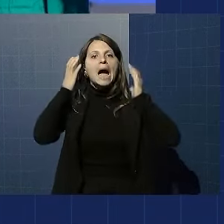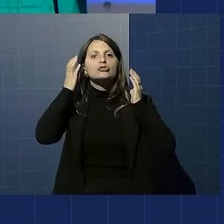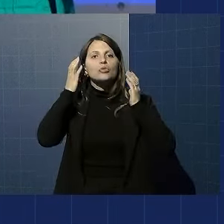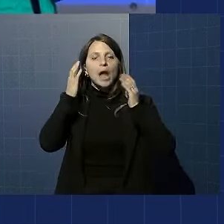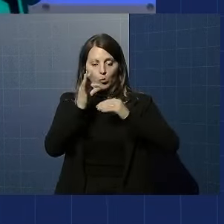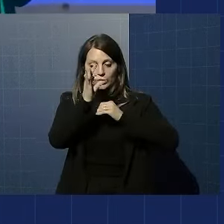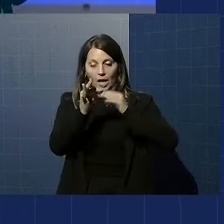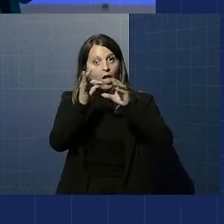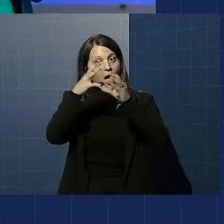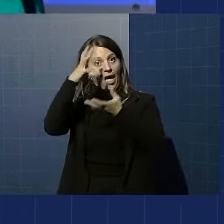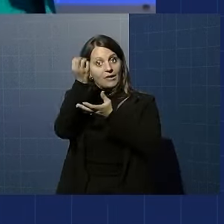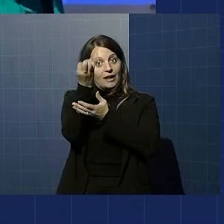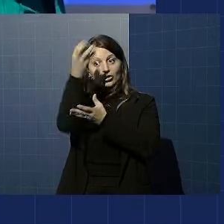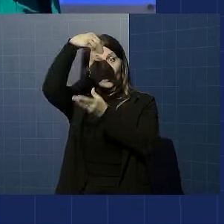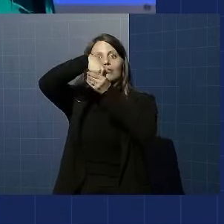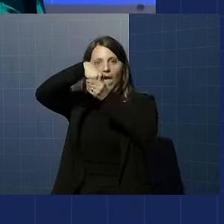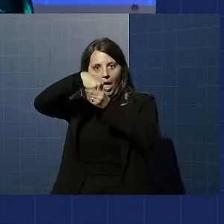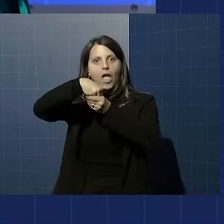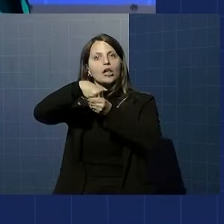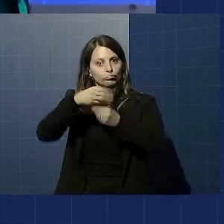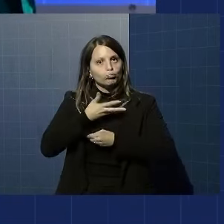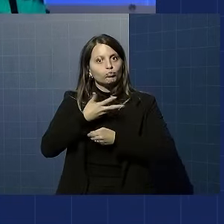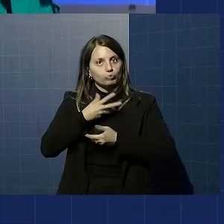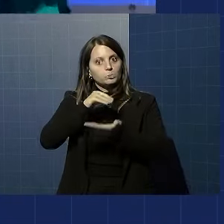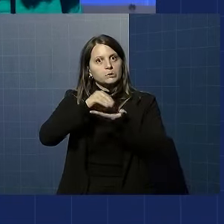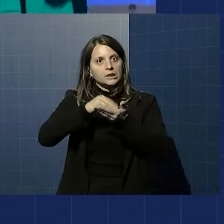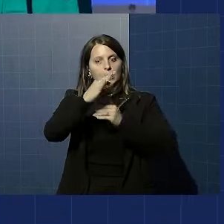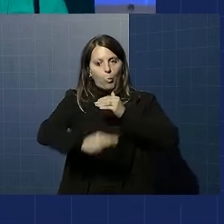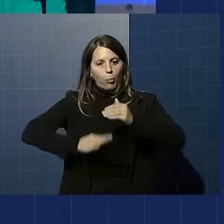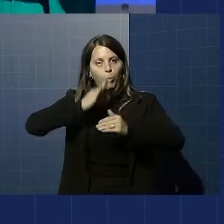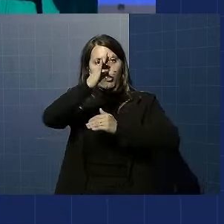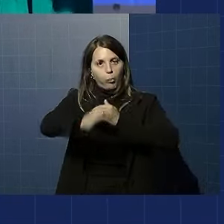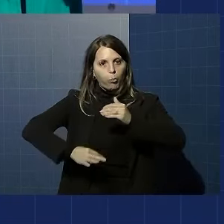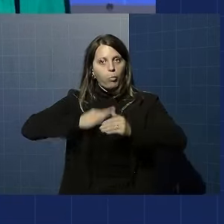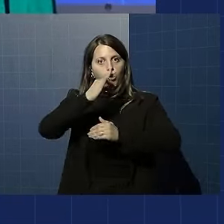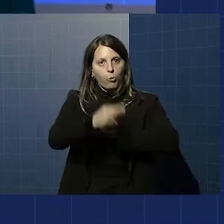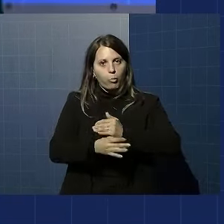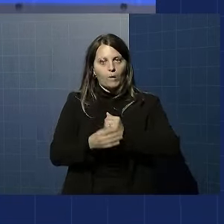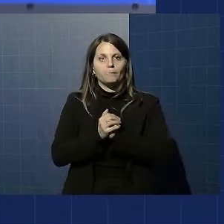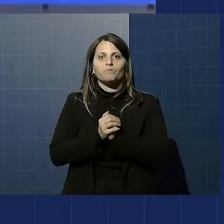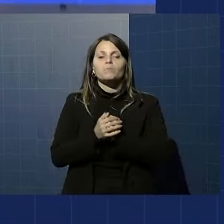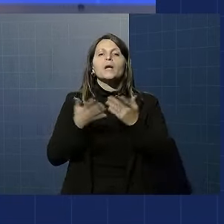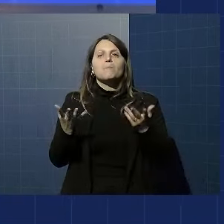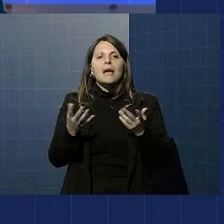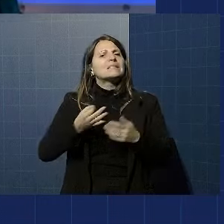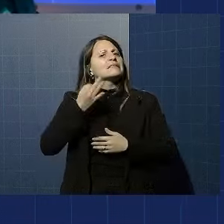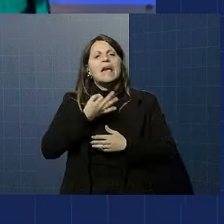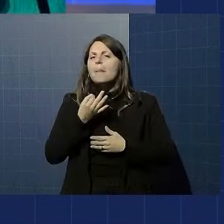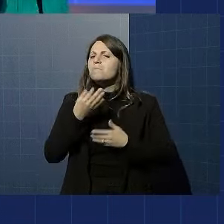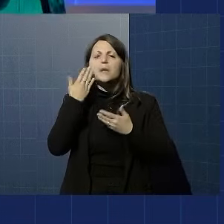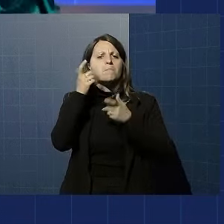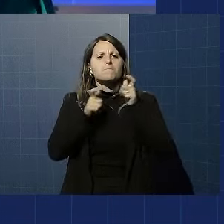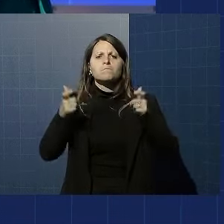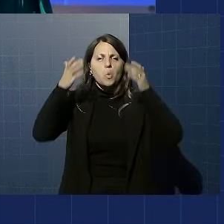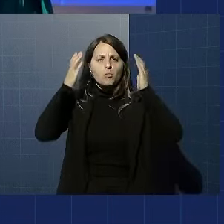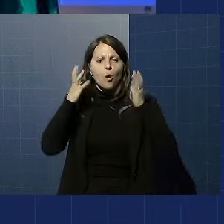because there were always at least some humans in space circling around, doing science, looking back at Earth, and